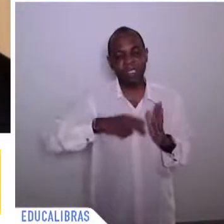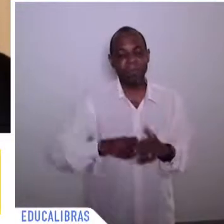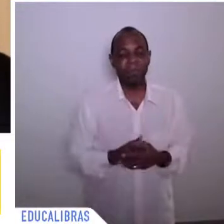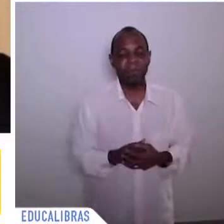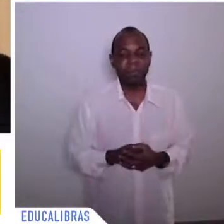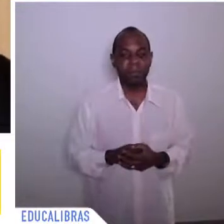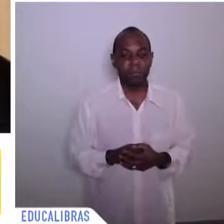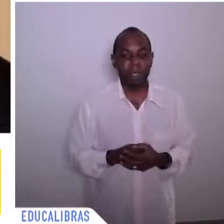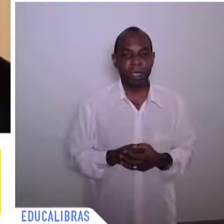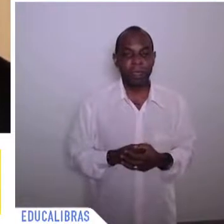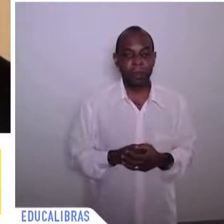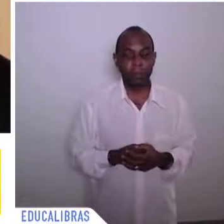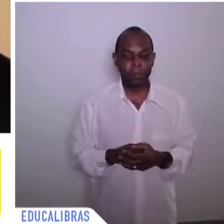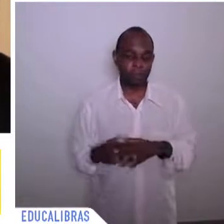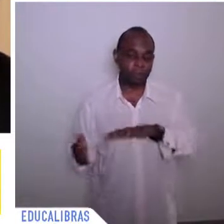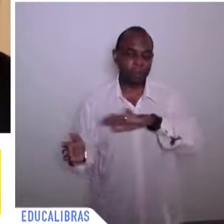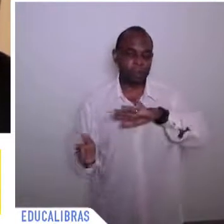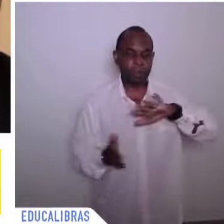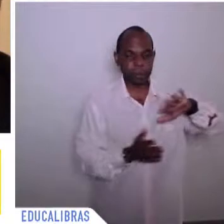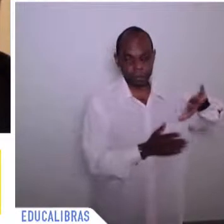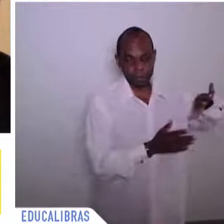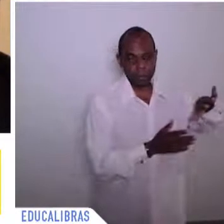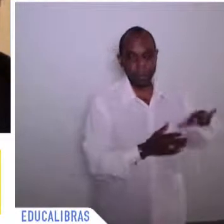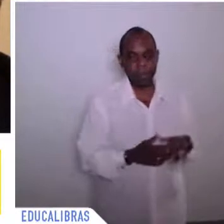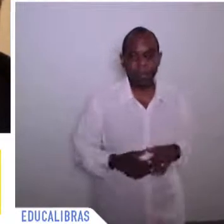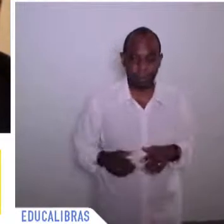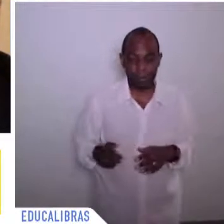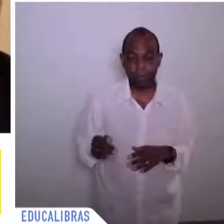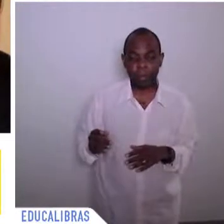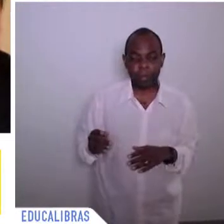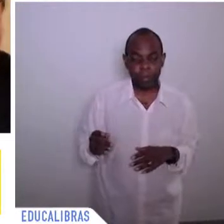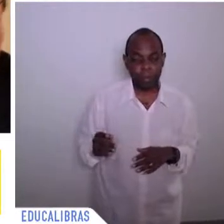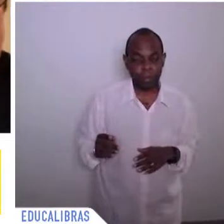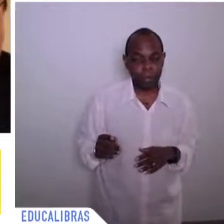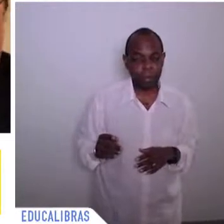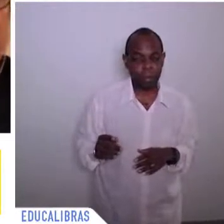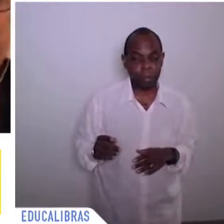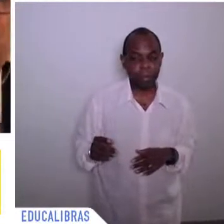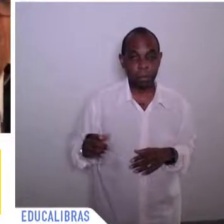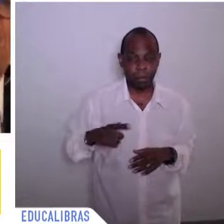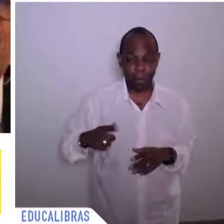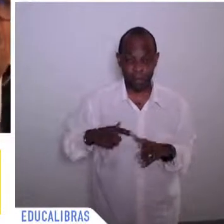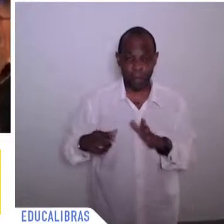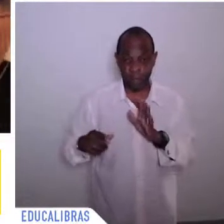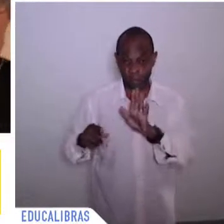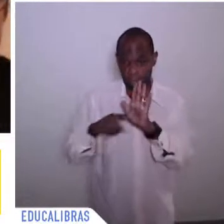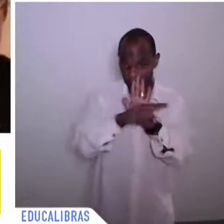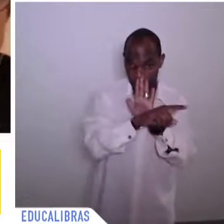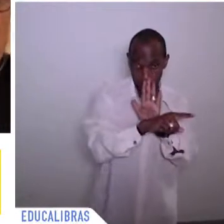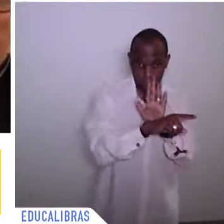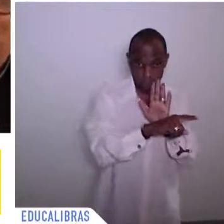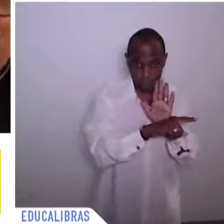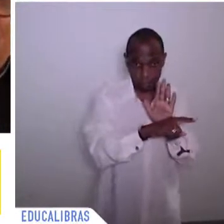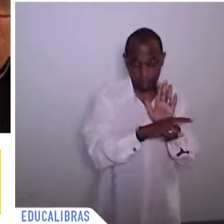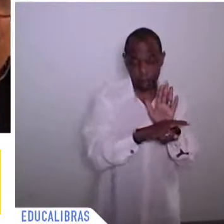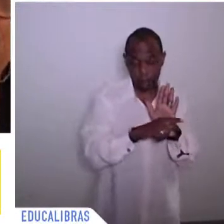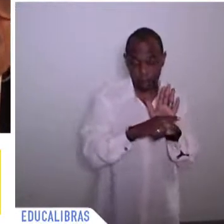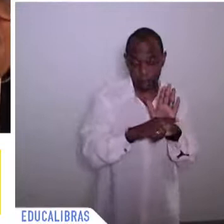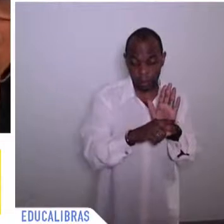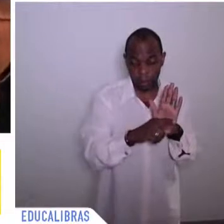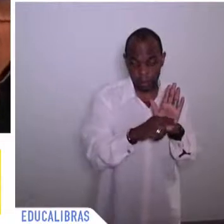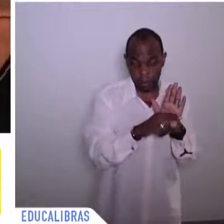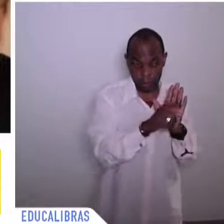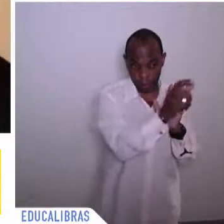to help me with your thesis, but I would really like to read it. This question brings a lot of